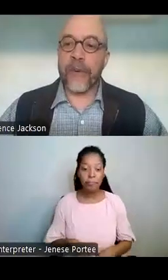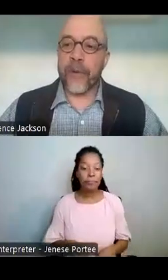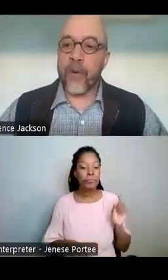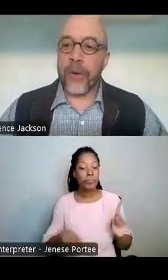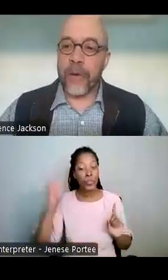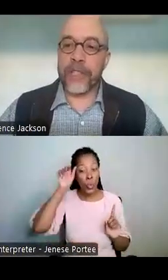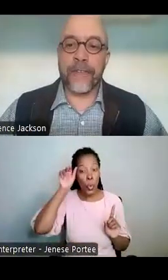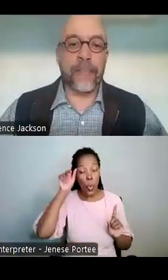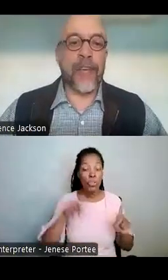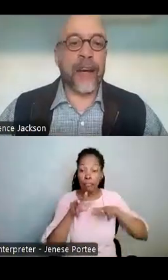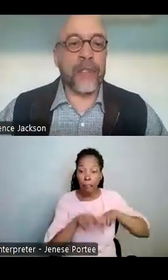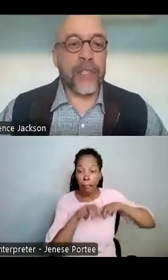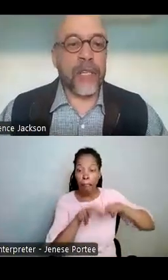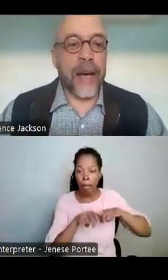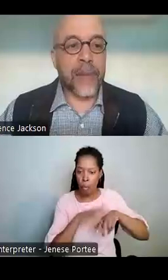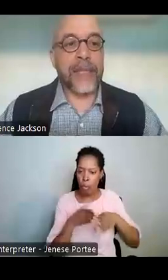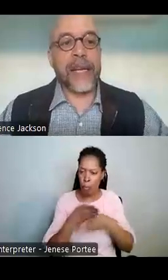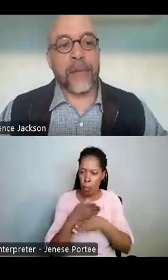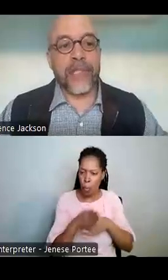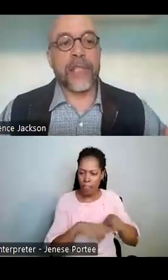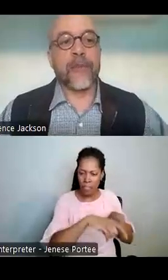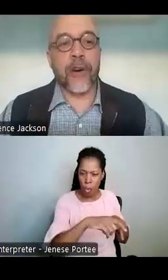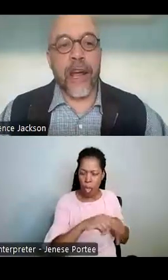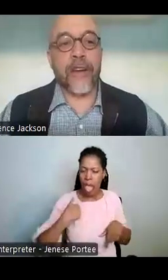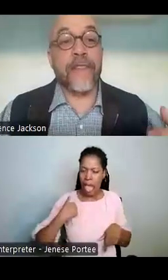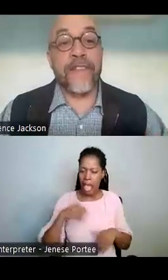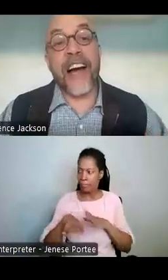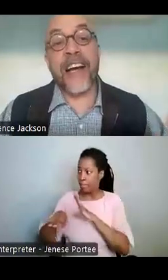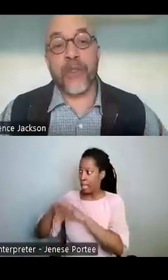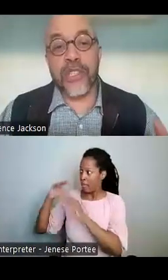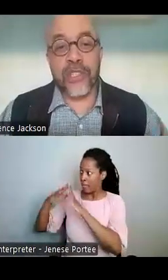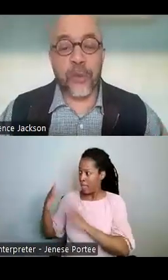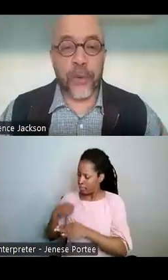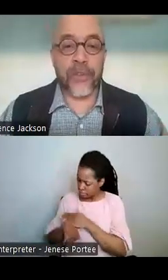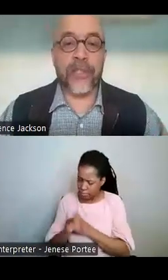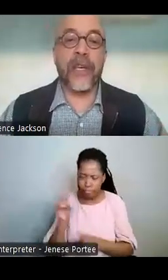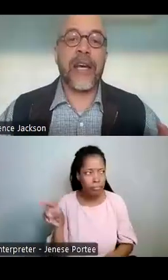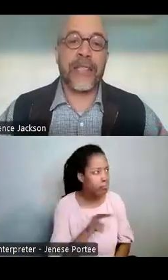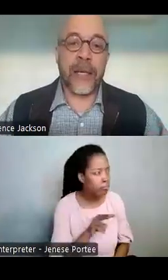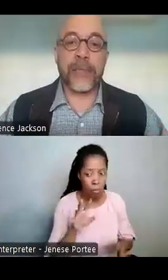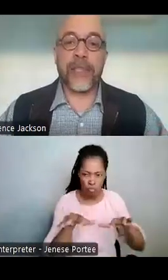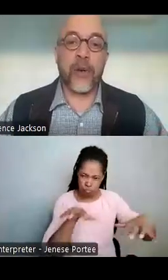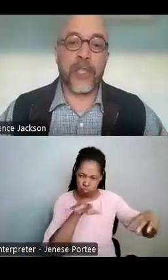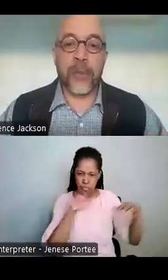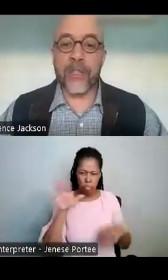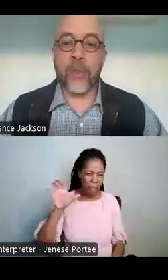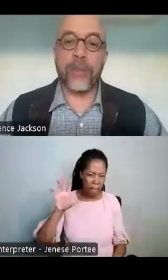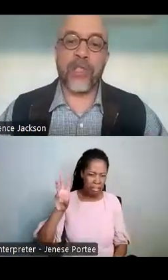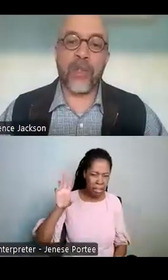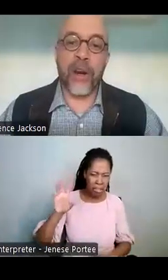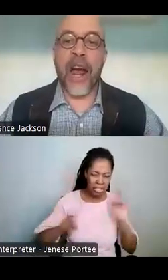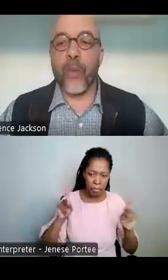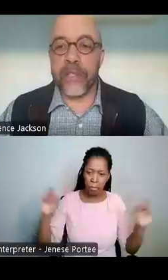however, on emerging from the house to the common, that it proceeded from a crowd of 500 or 600 persons assembled in an open space or